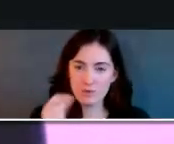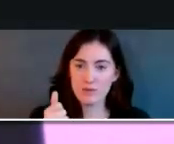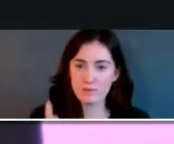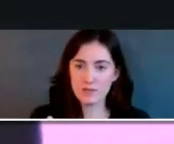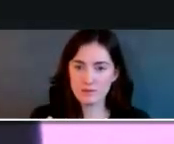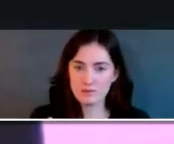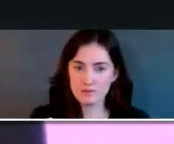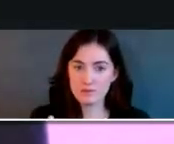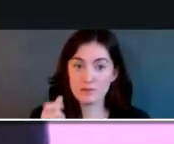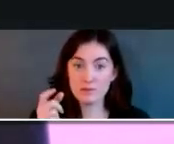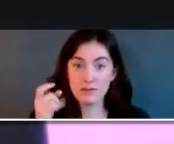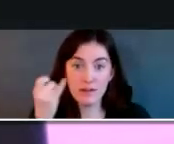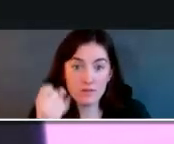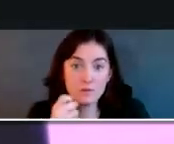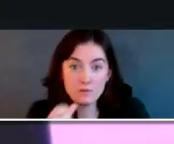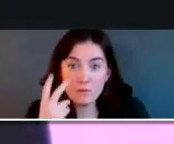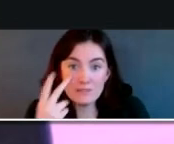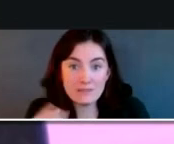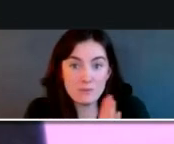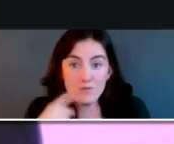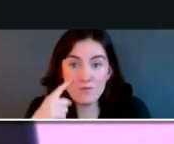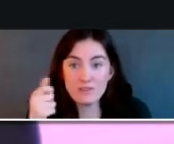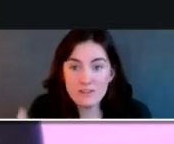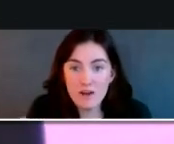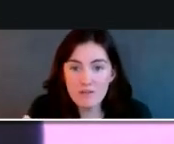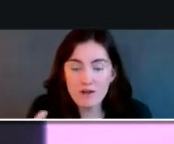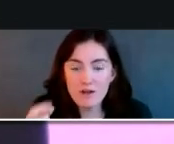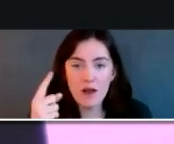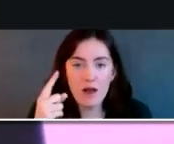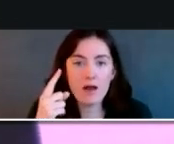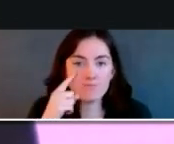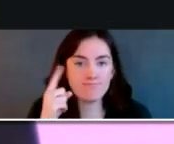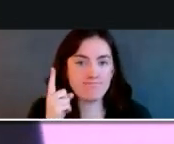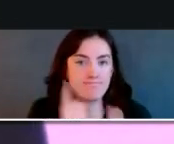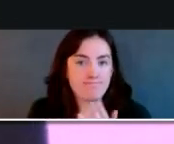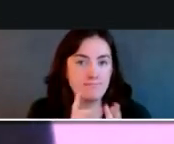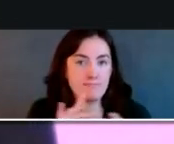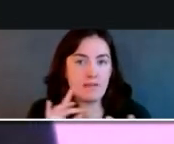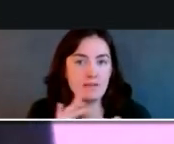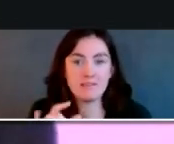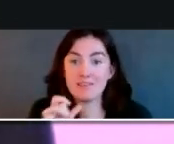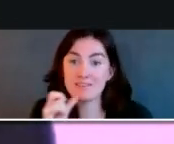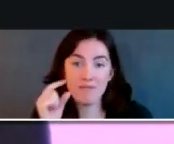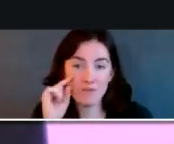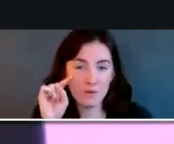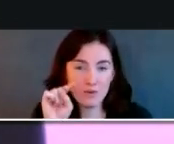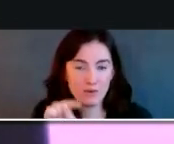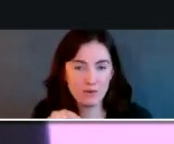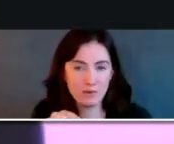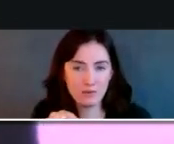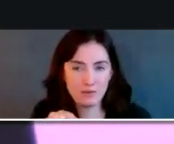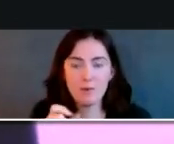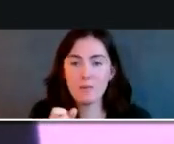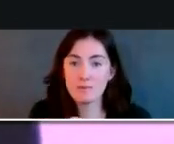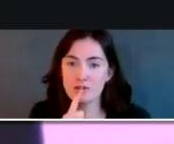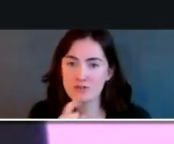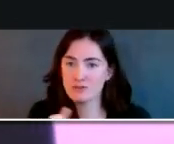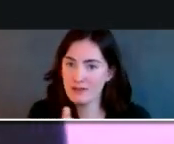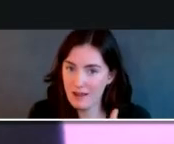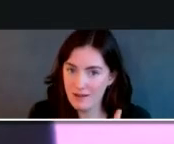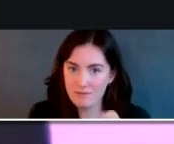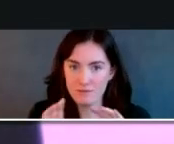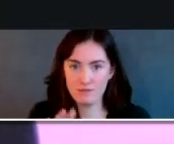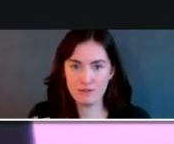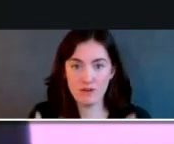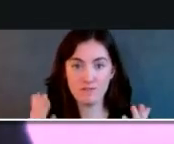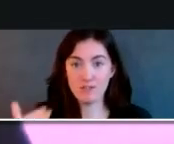you. Okay? We need to make sure that every child knows that education is for them. And